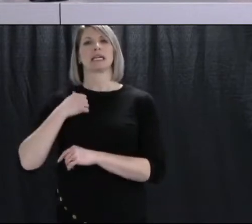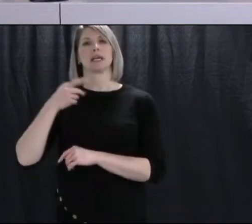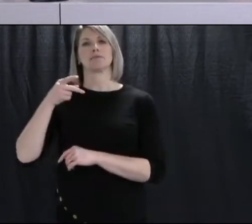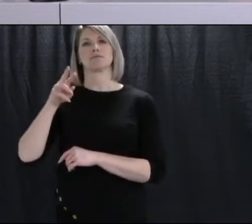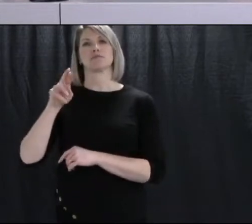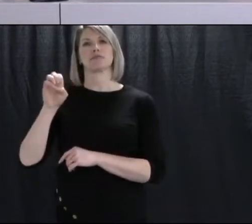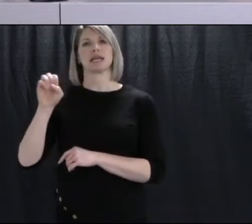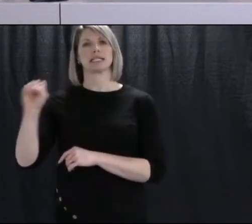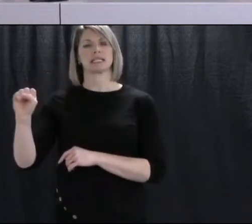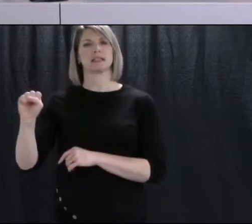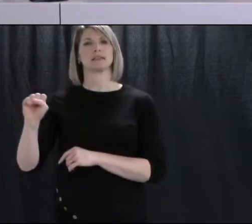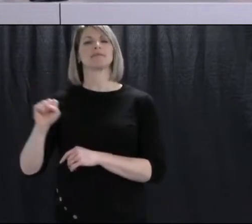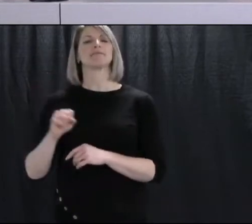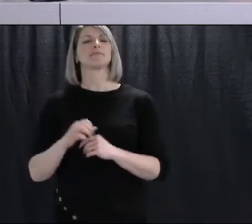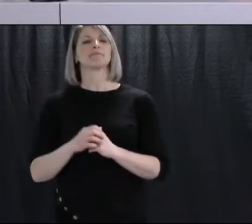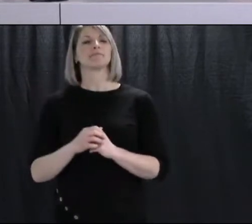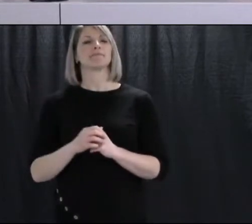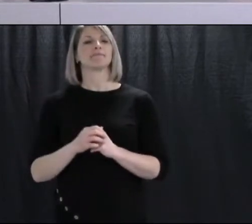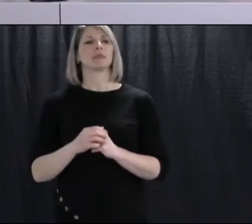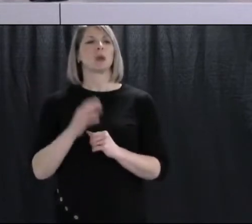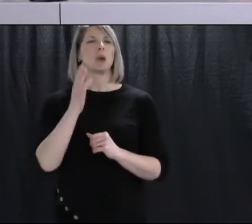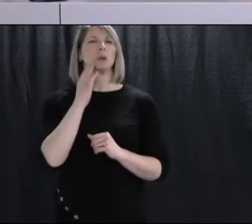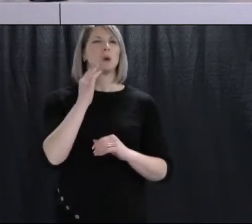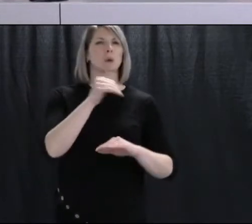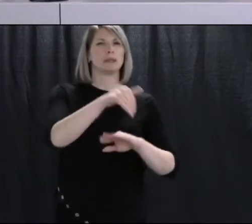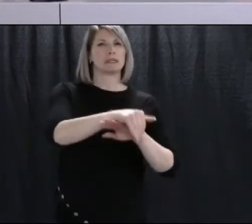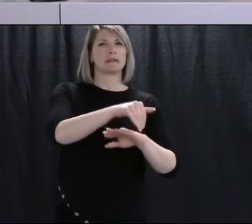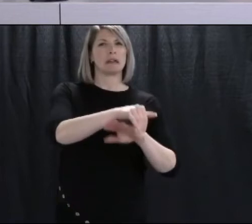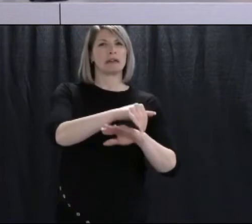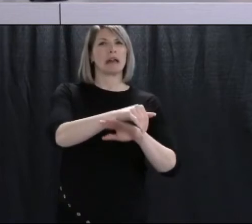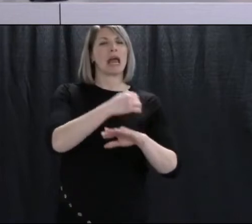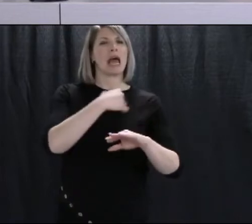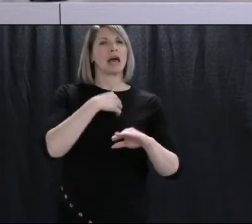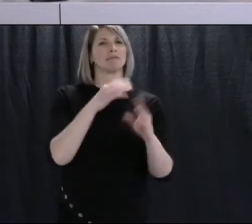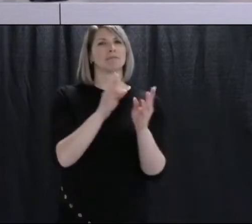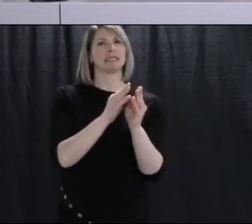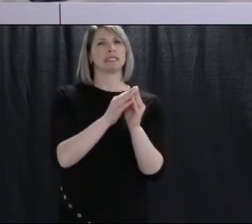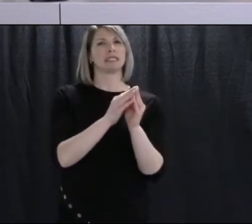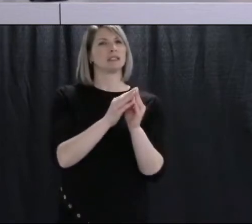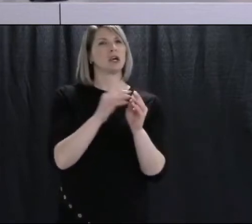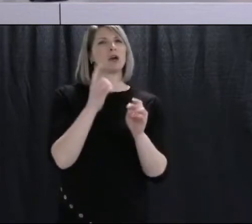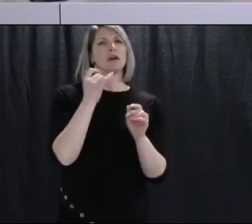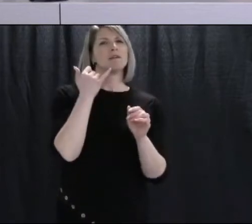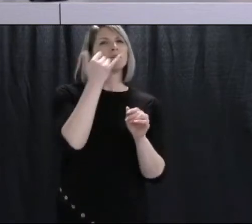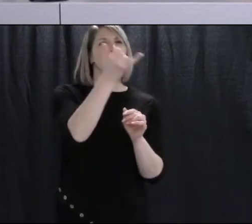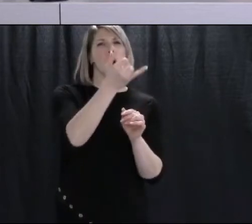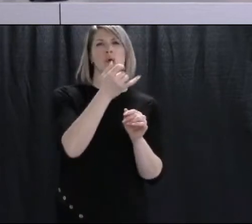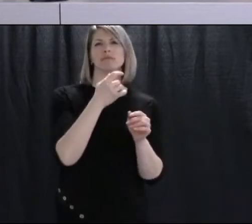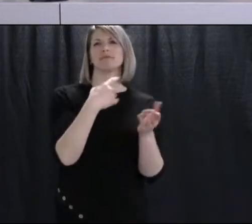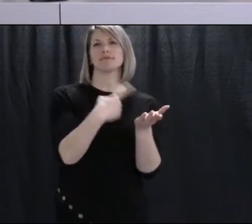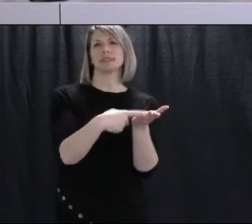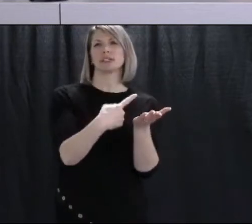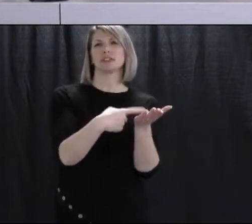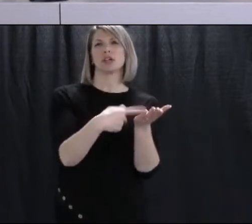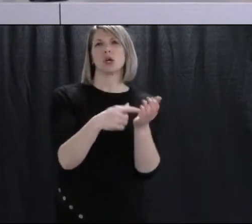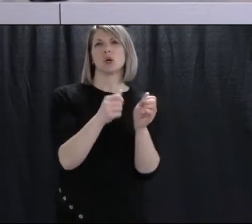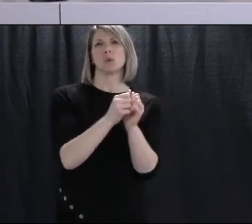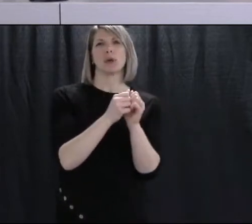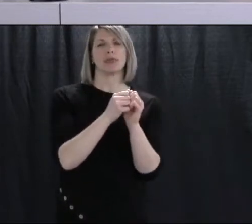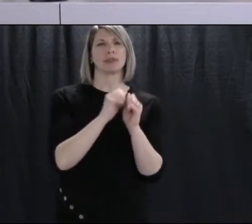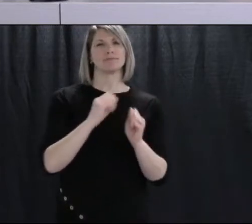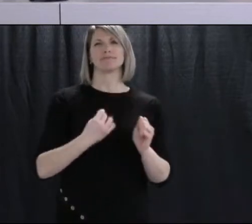Hi. I know there's a meeting or a call tonight with the Prime Minister. I'm wondering if the Premier can elaborate on what you're going to bring up